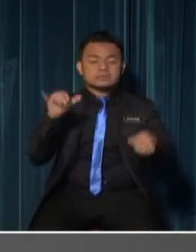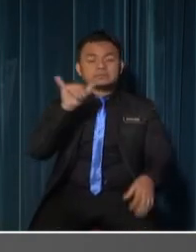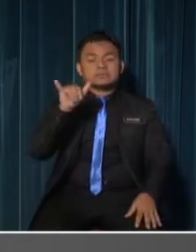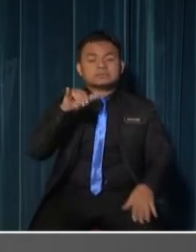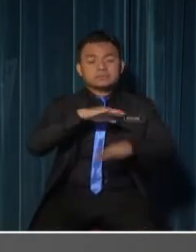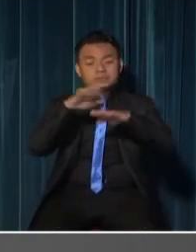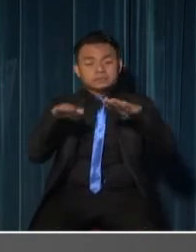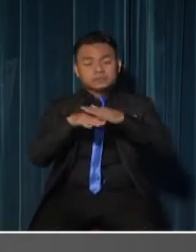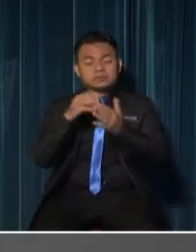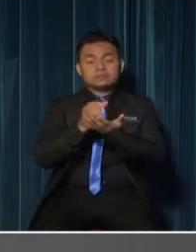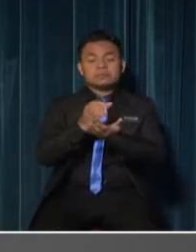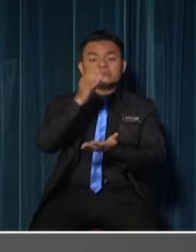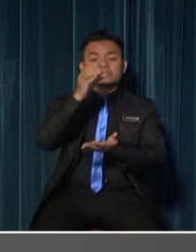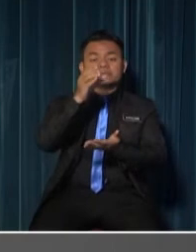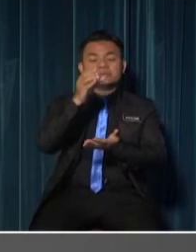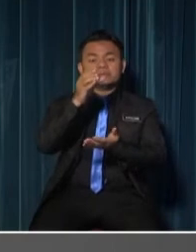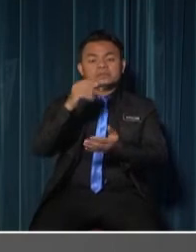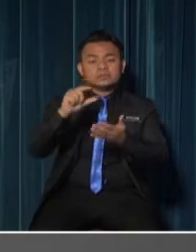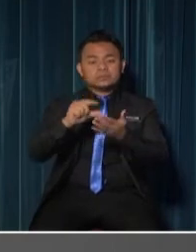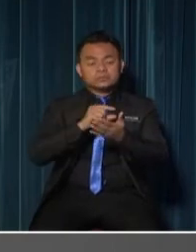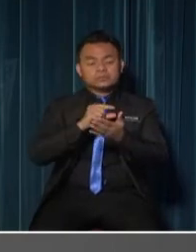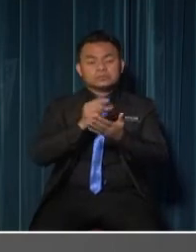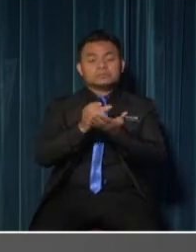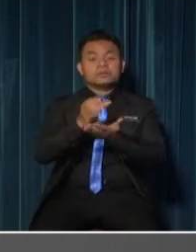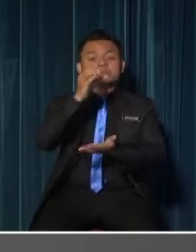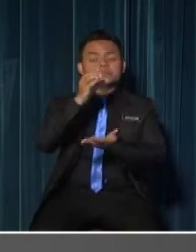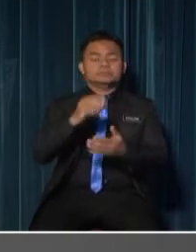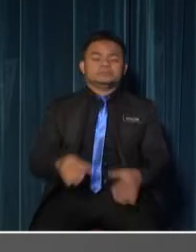cup using the paper fastener.